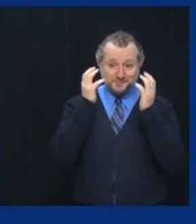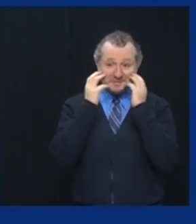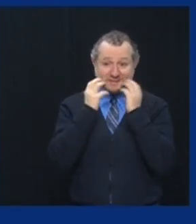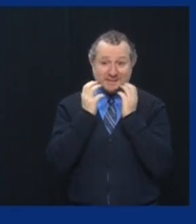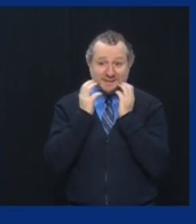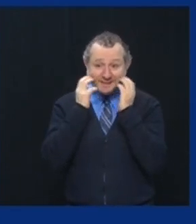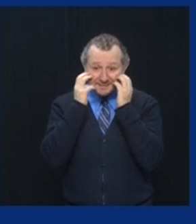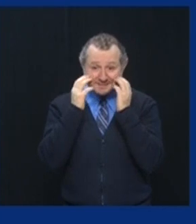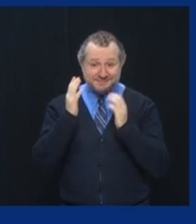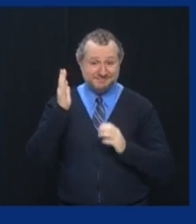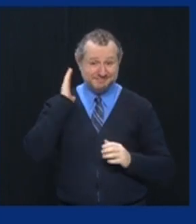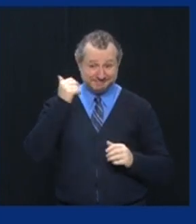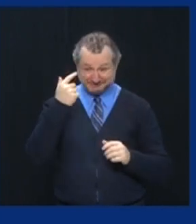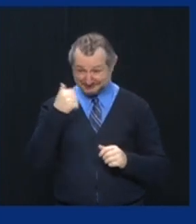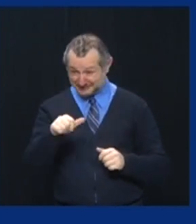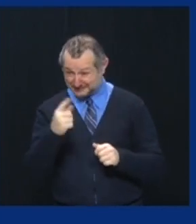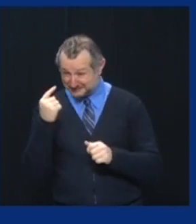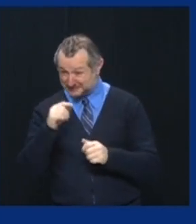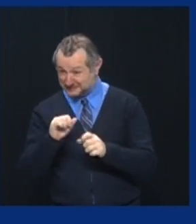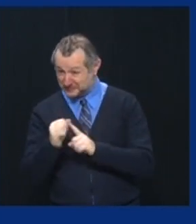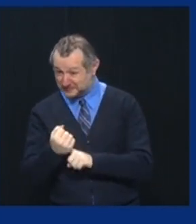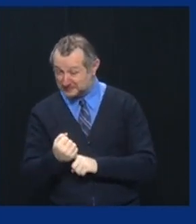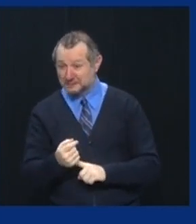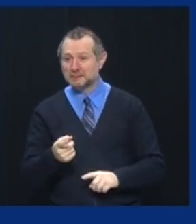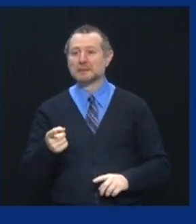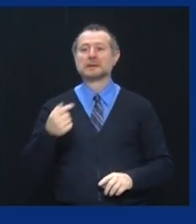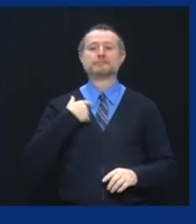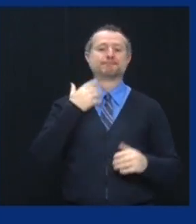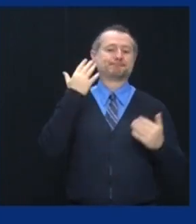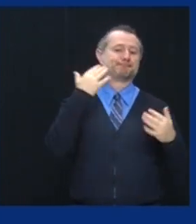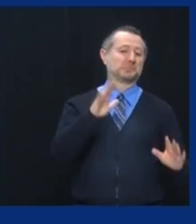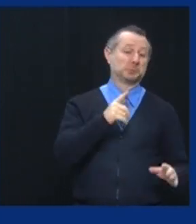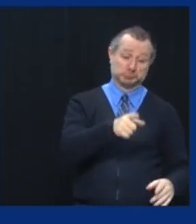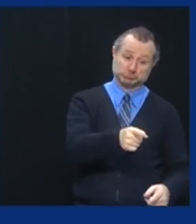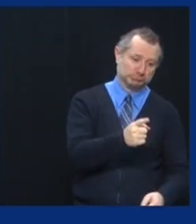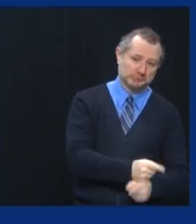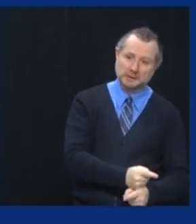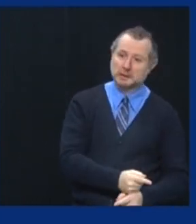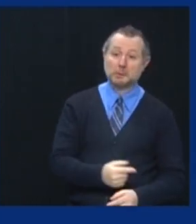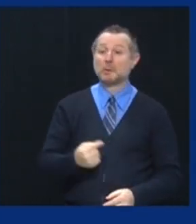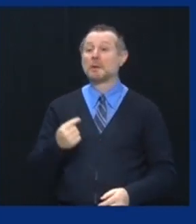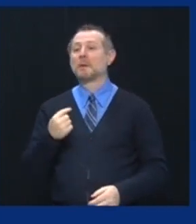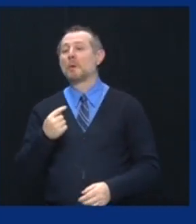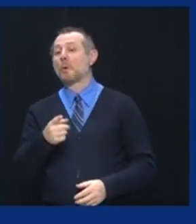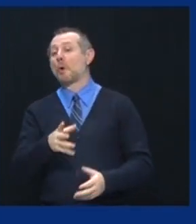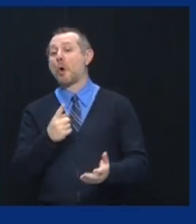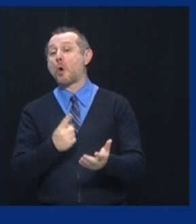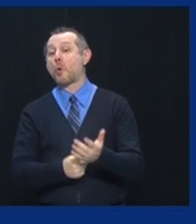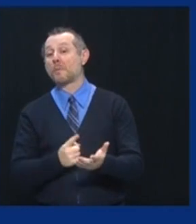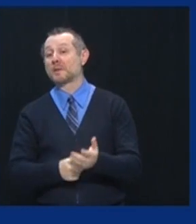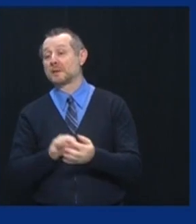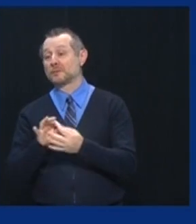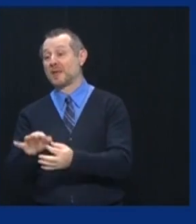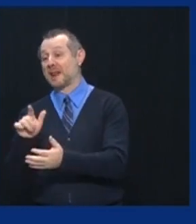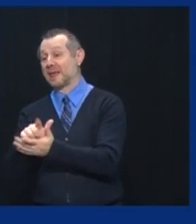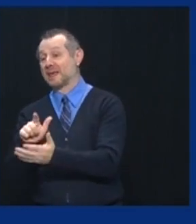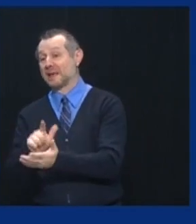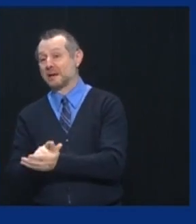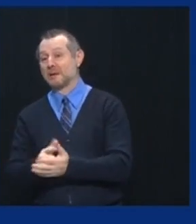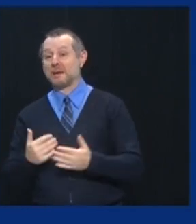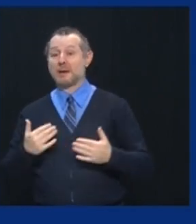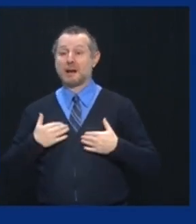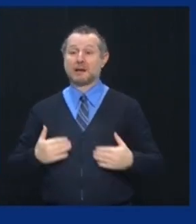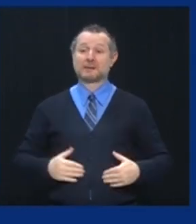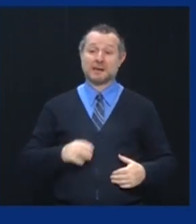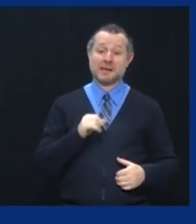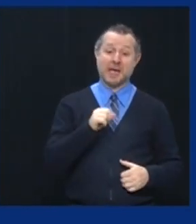but I don't know, and you're right, you have a legal argument, especially with healthcare employees, that you could say to a